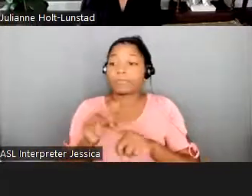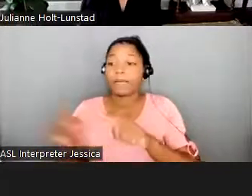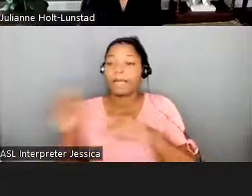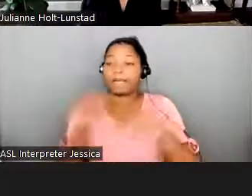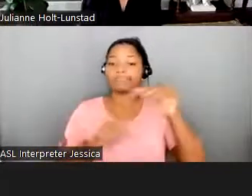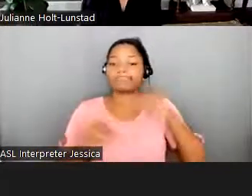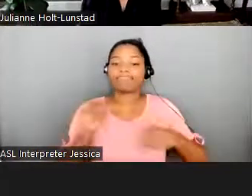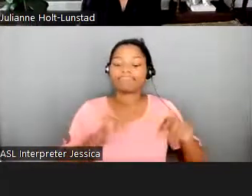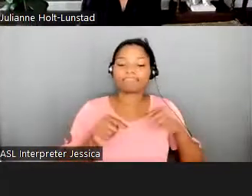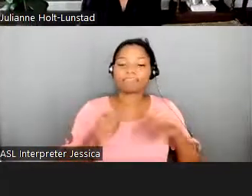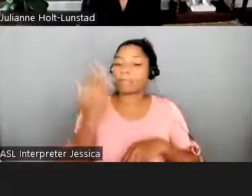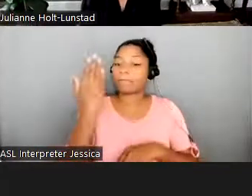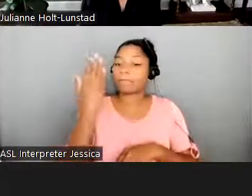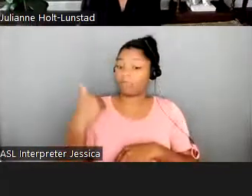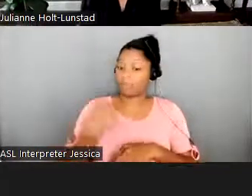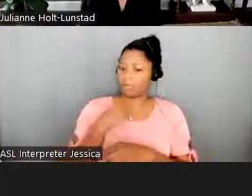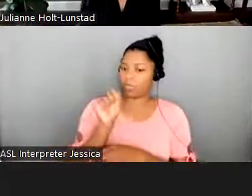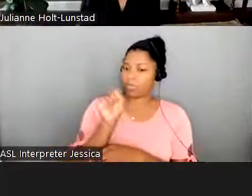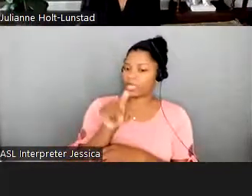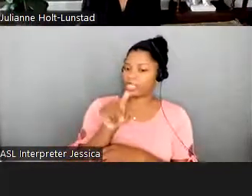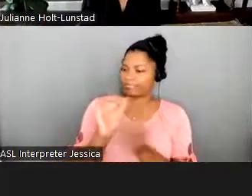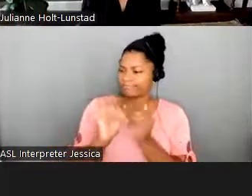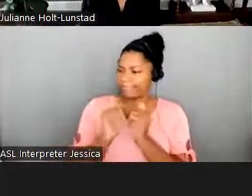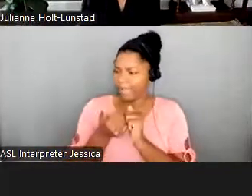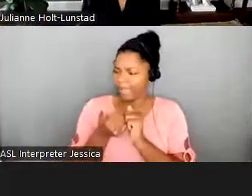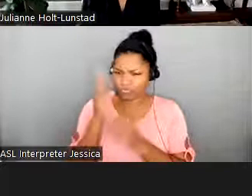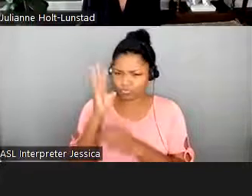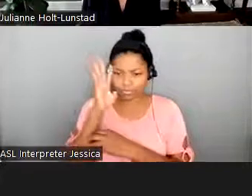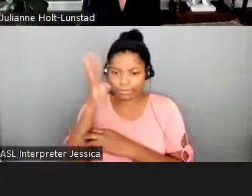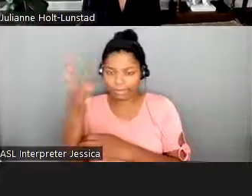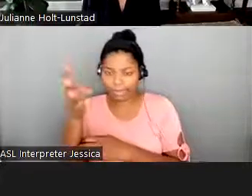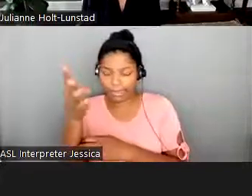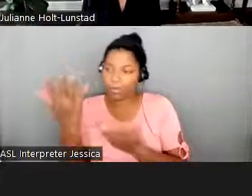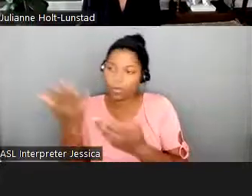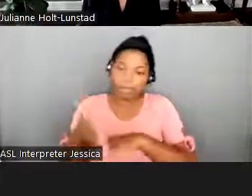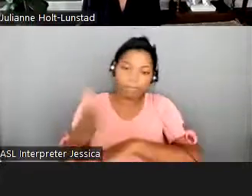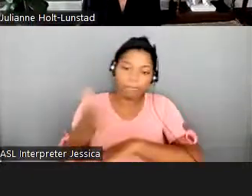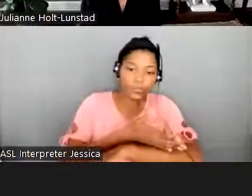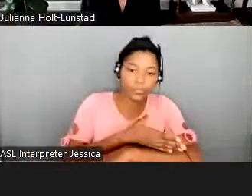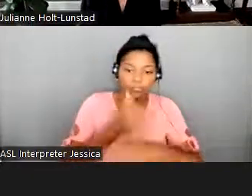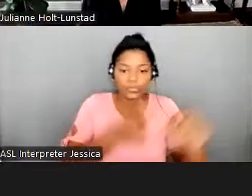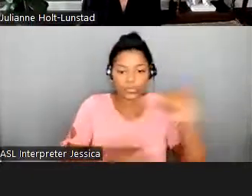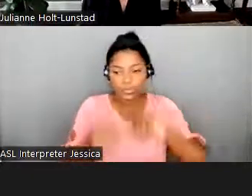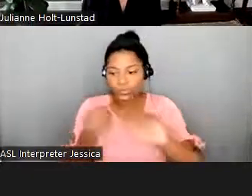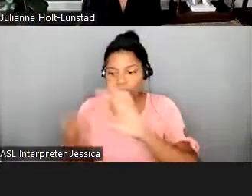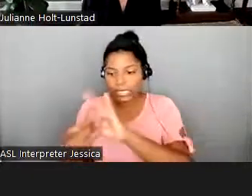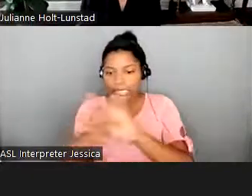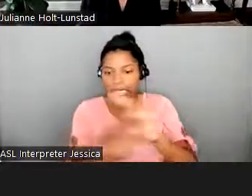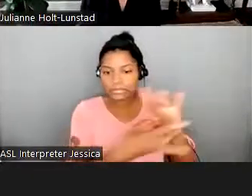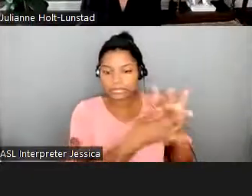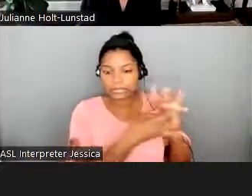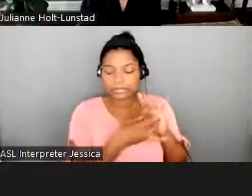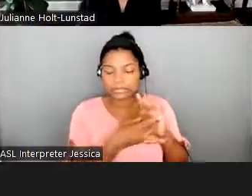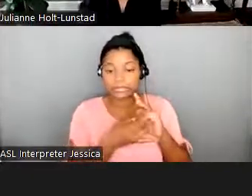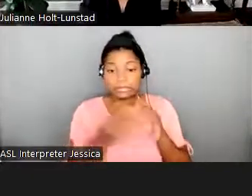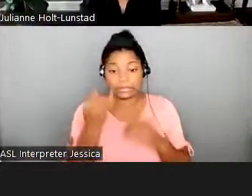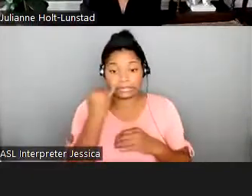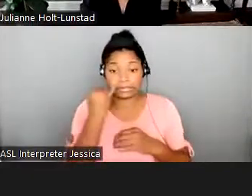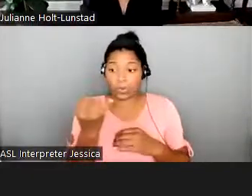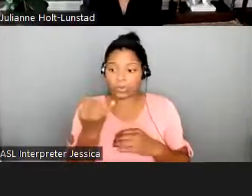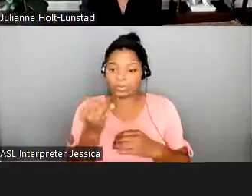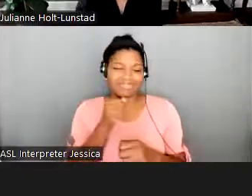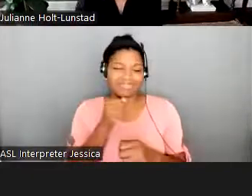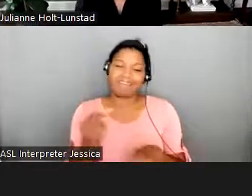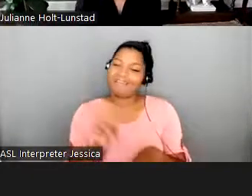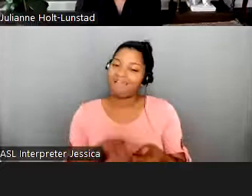introduction and my question is, how do we create or improve social connection when it isn't occurring naturally?